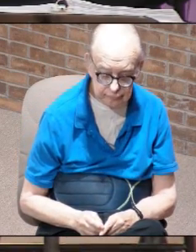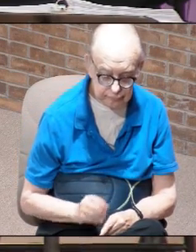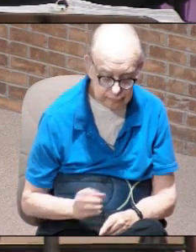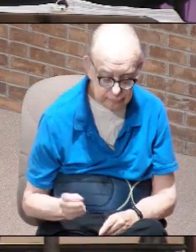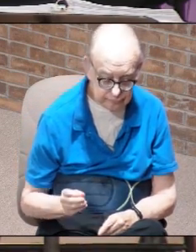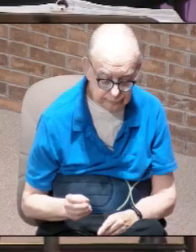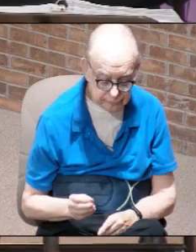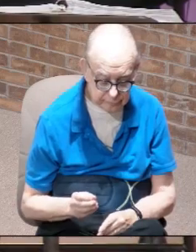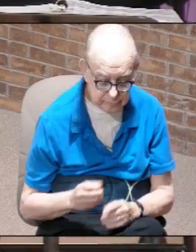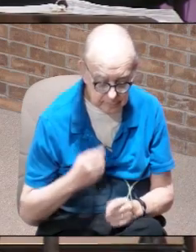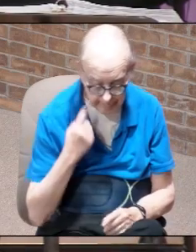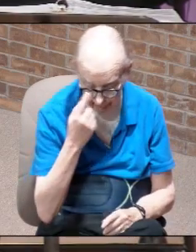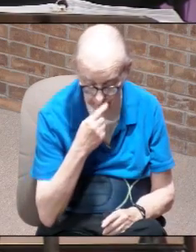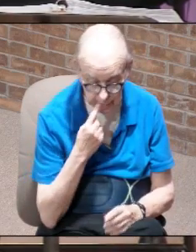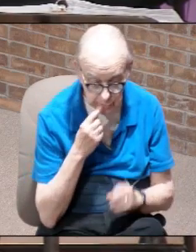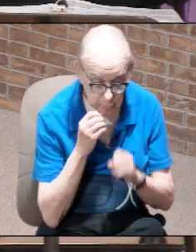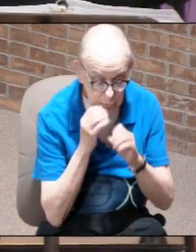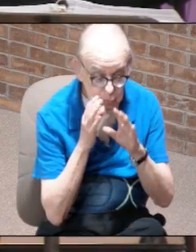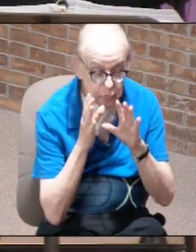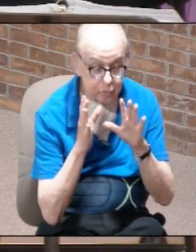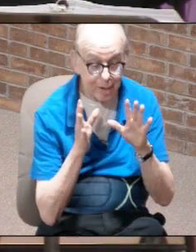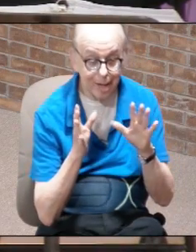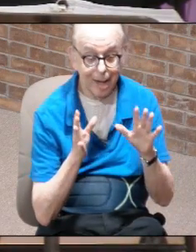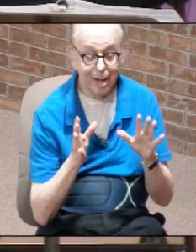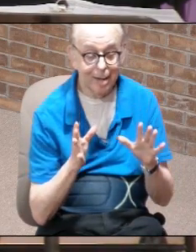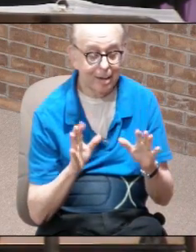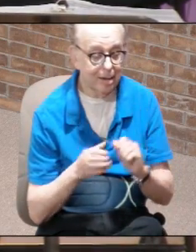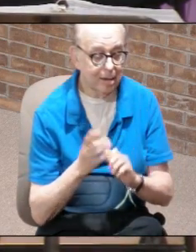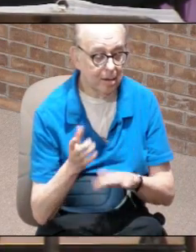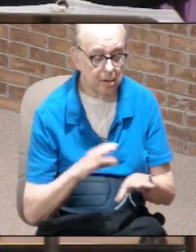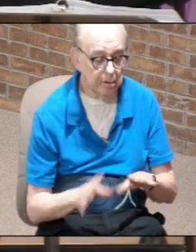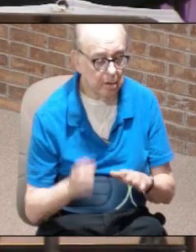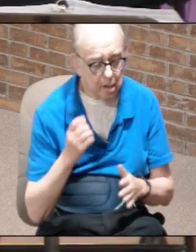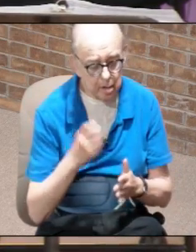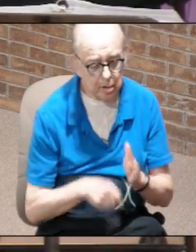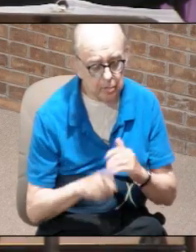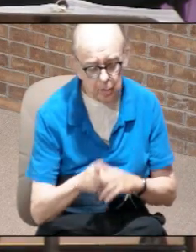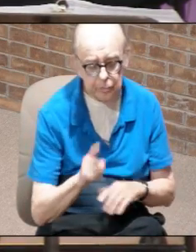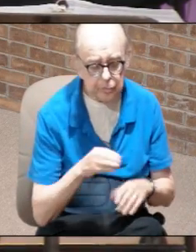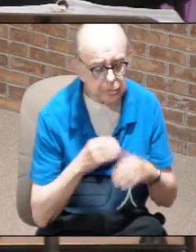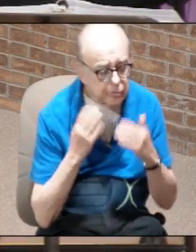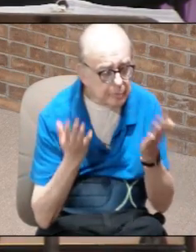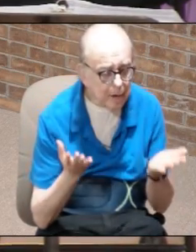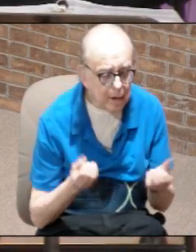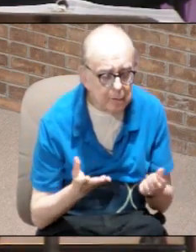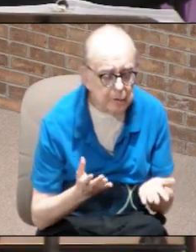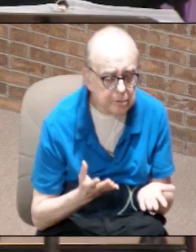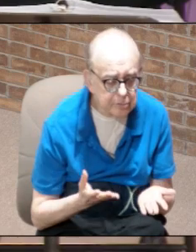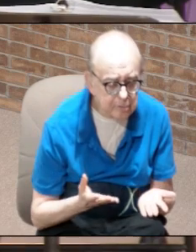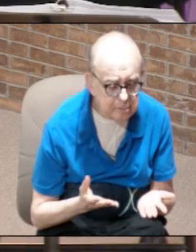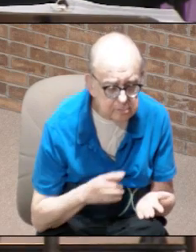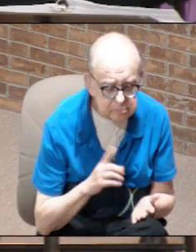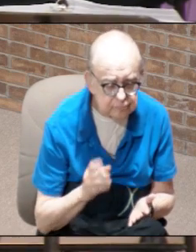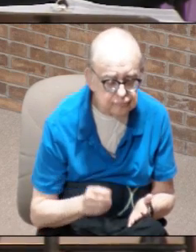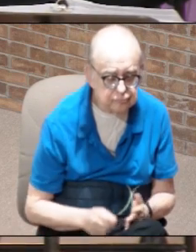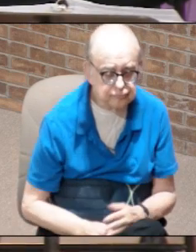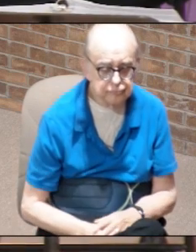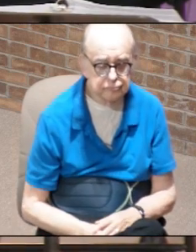and their face just brightens up, how much did it cost you to smile?